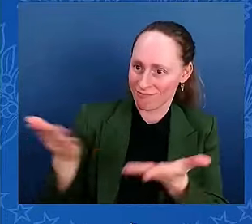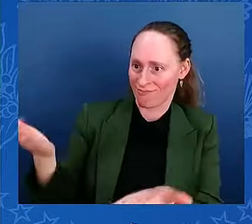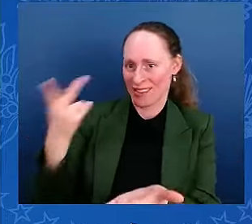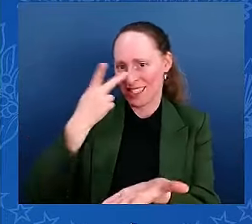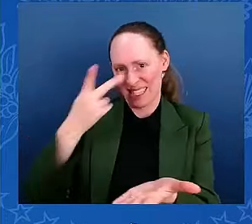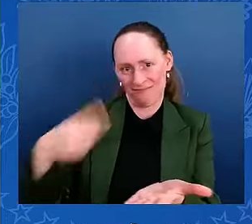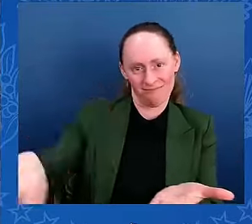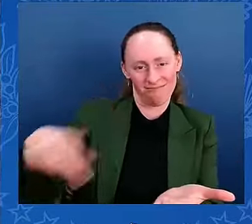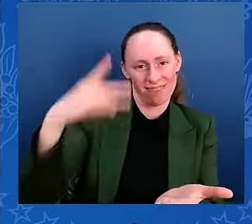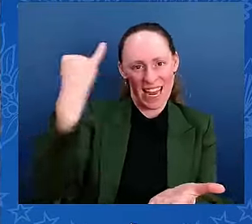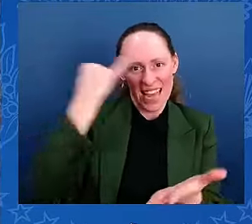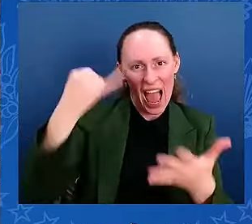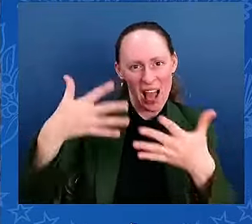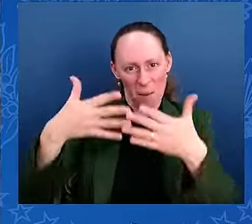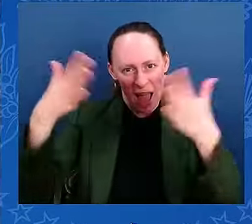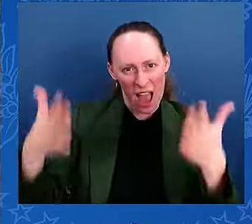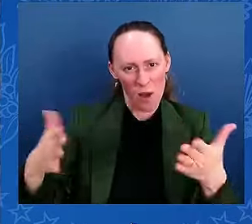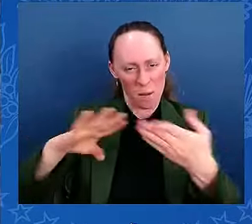Jill Biden.